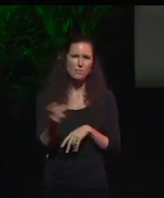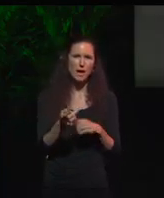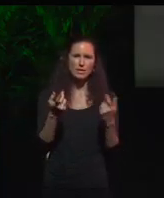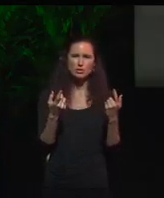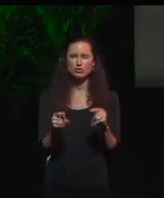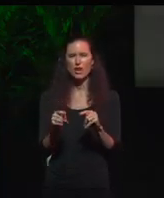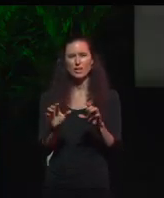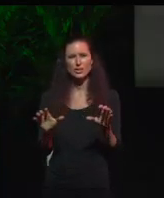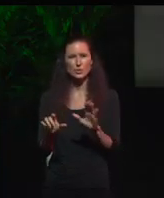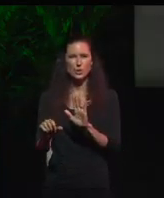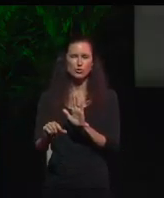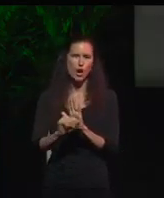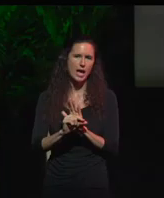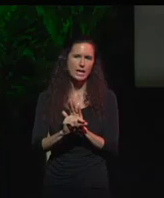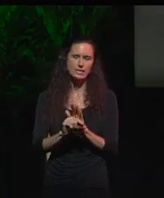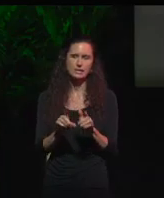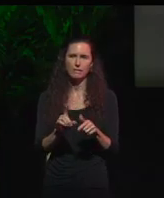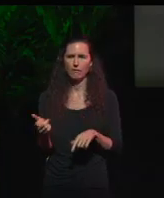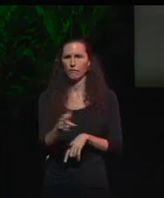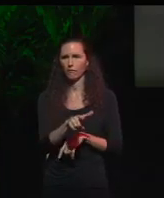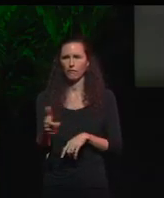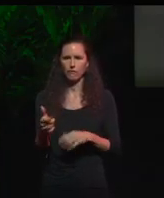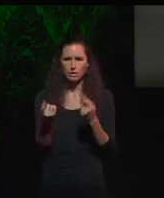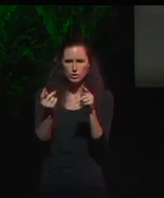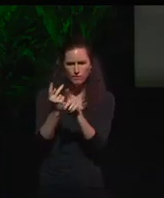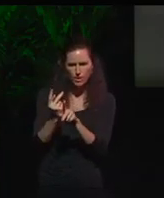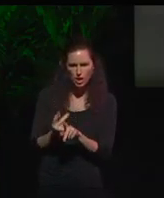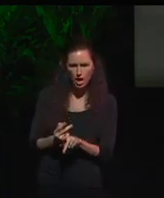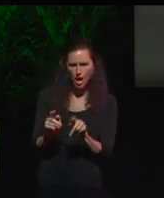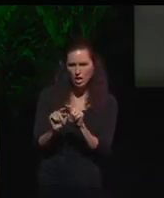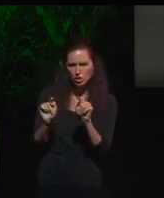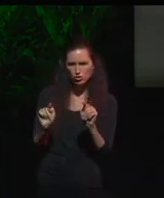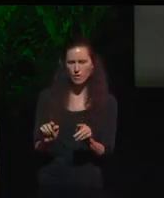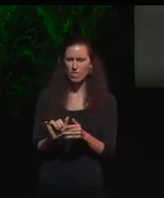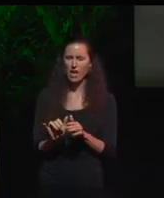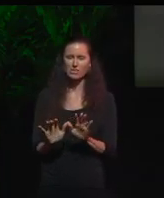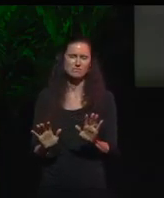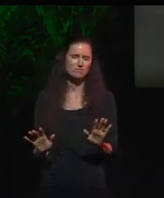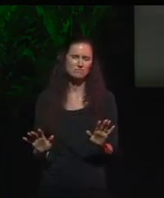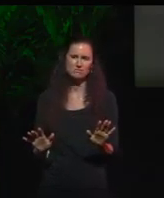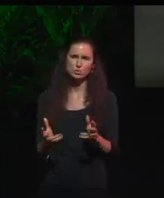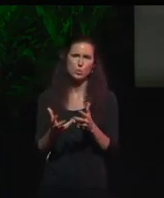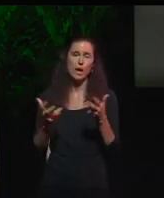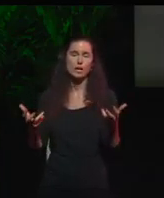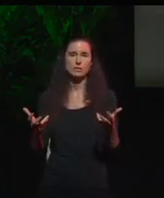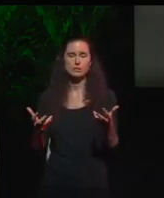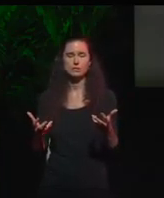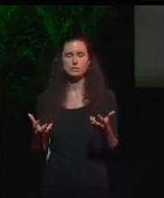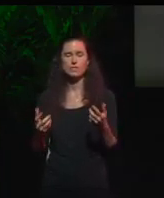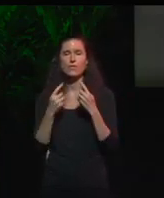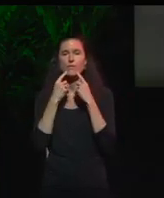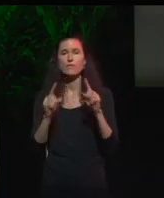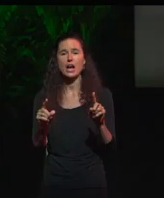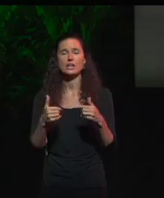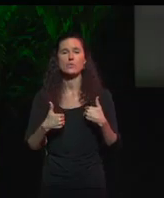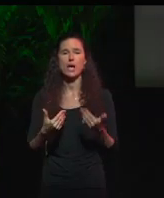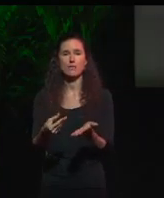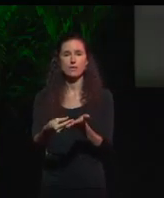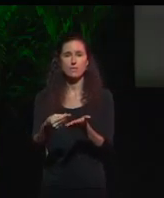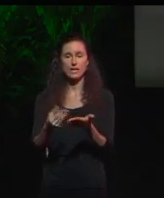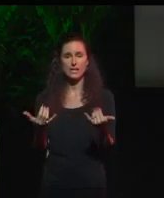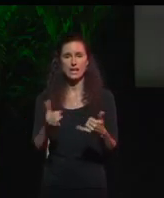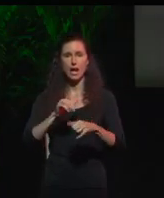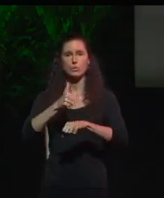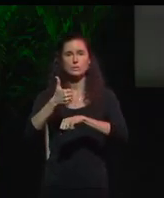complete the grades in there, and then trying to dig up your transcripts was a whole lot of work. So we finally got the funding, and we've got in place